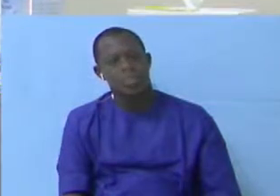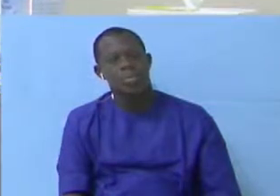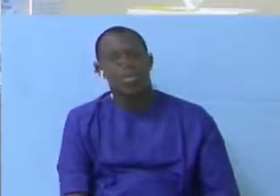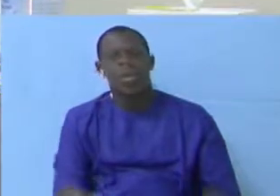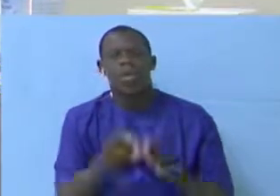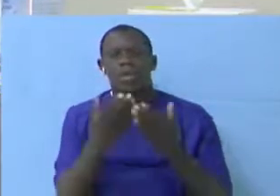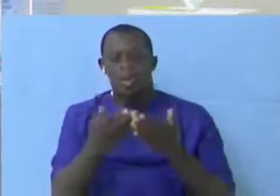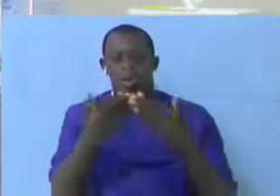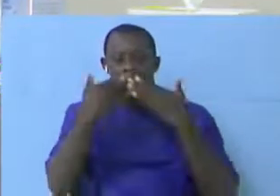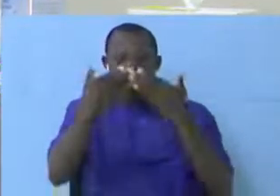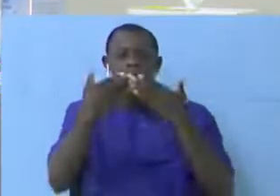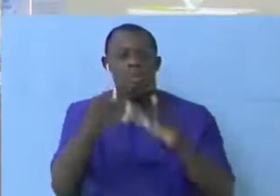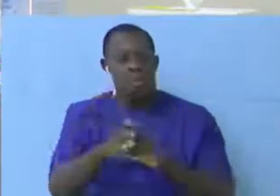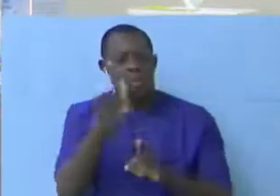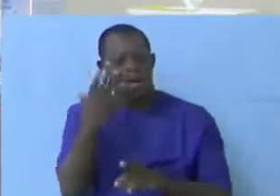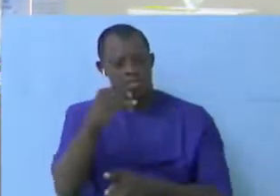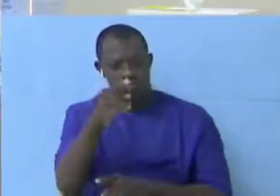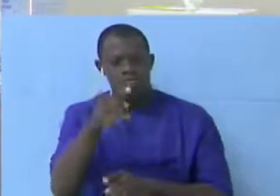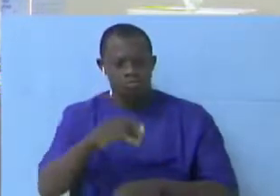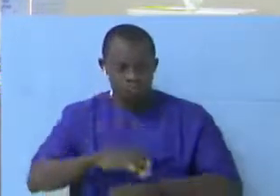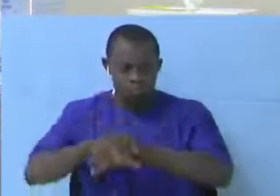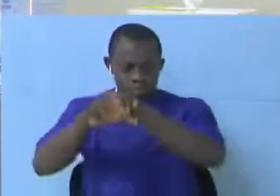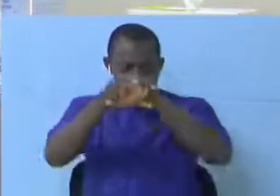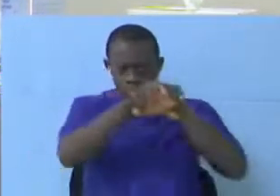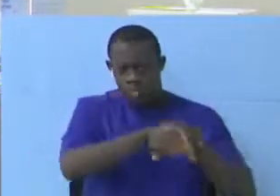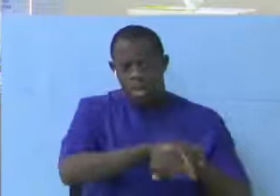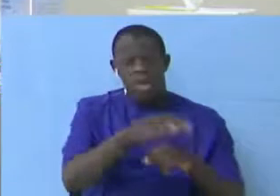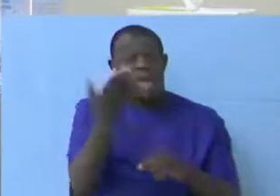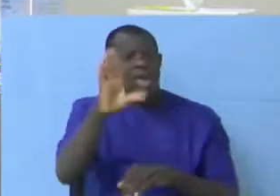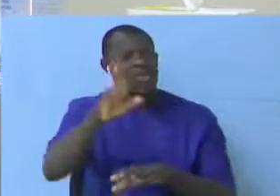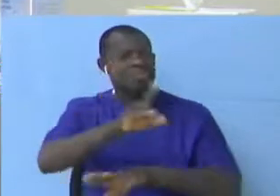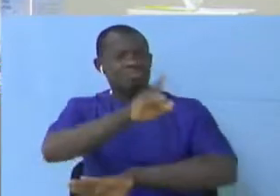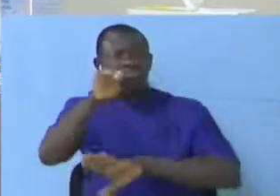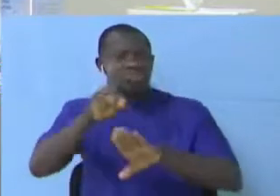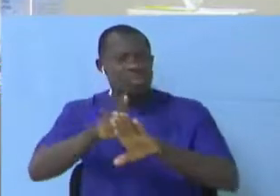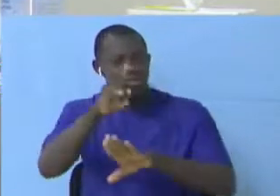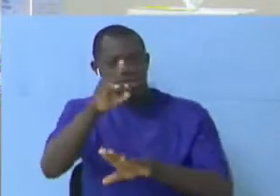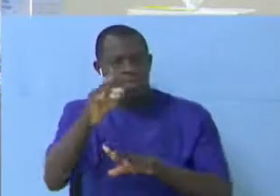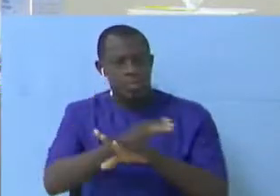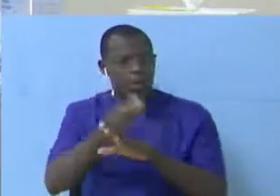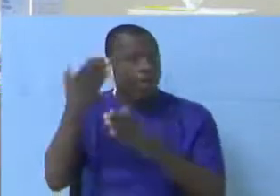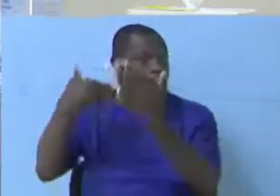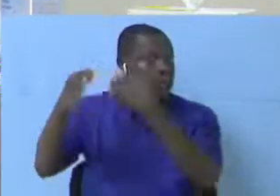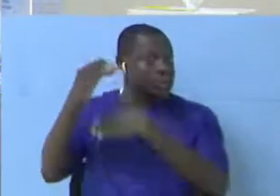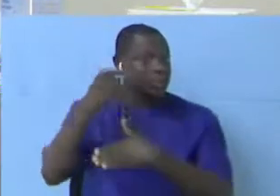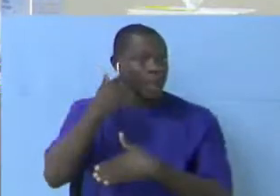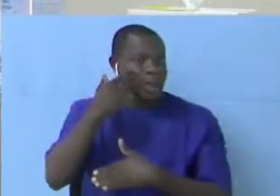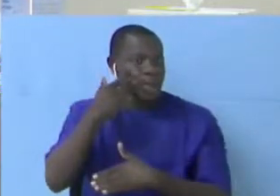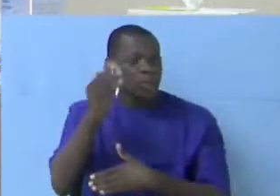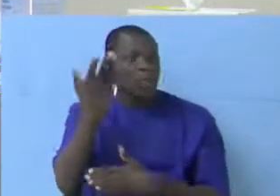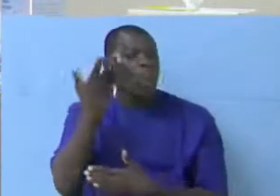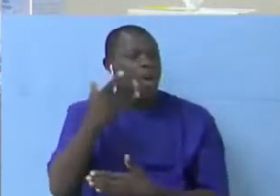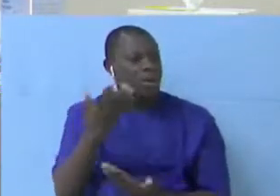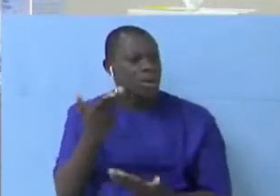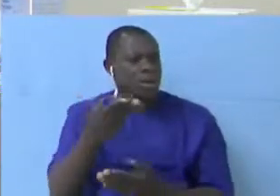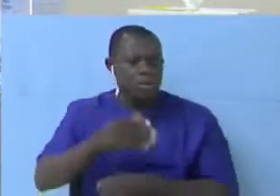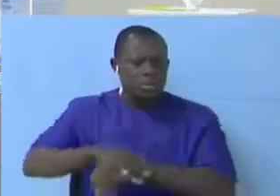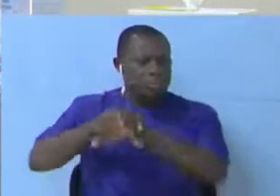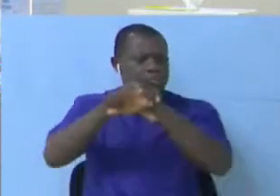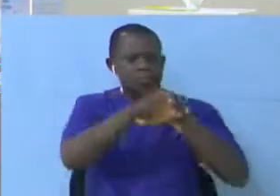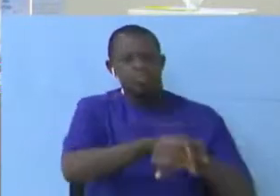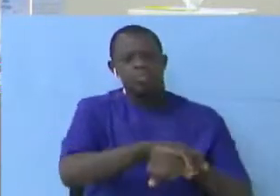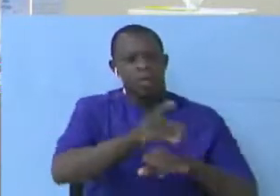tell us how you took them to wherever you took them that day. Silanga fonyambang yesamba bintola